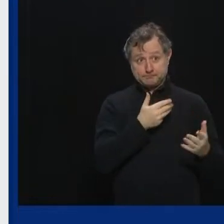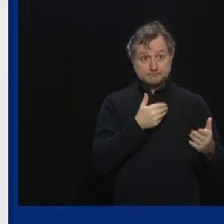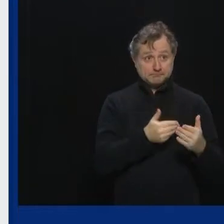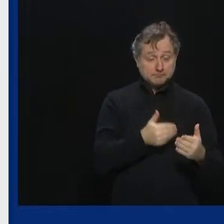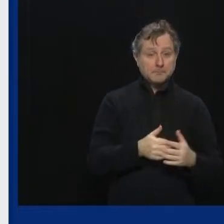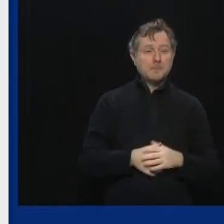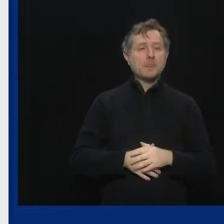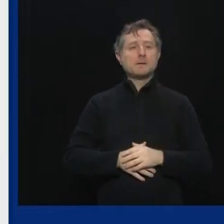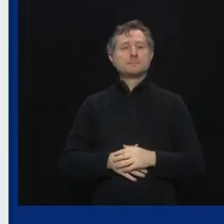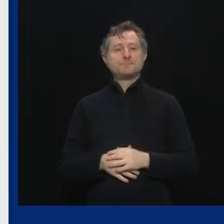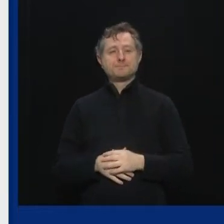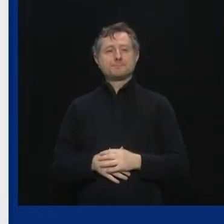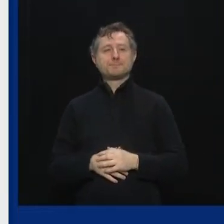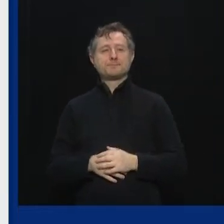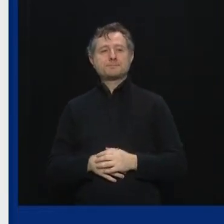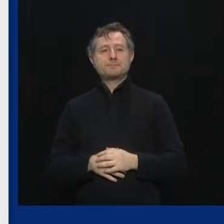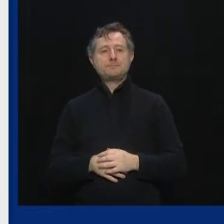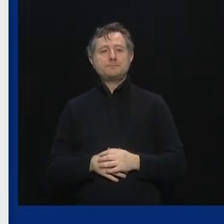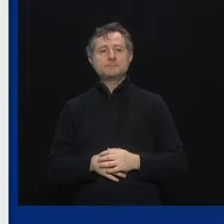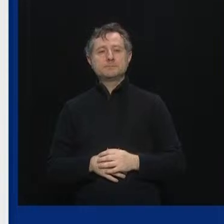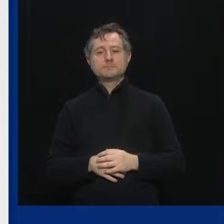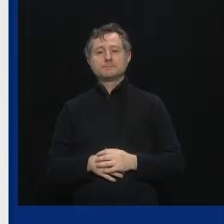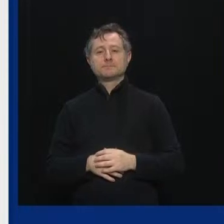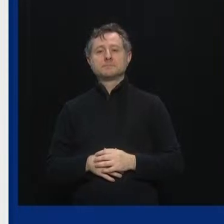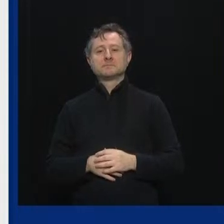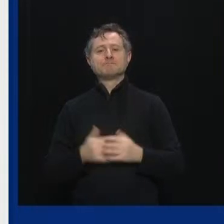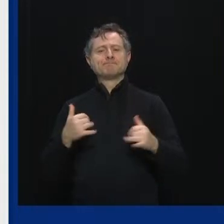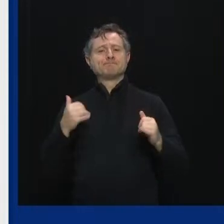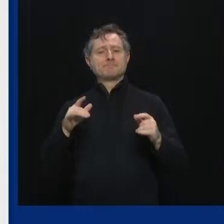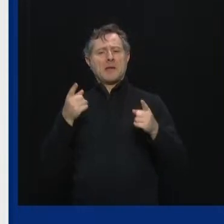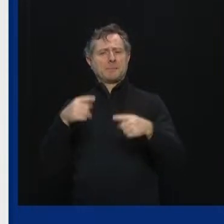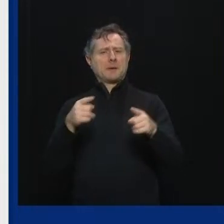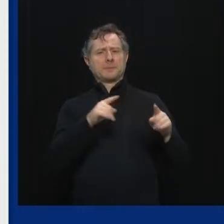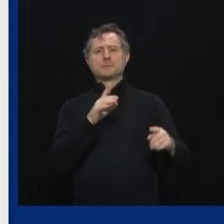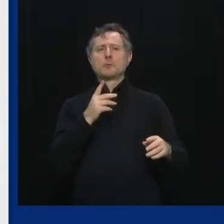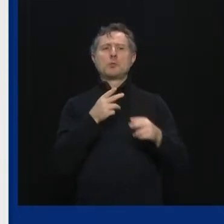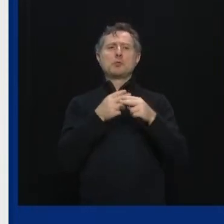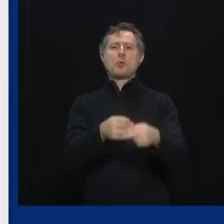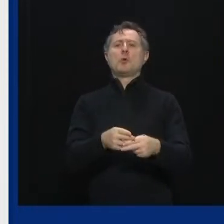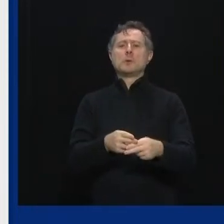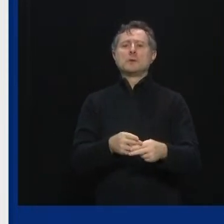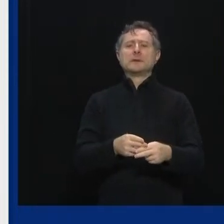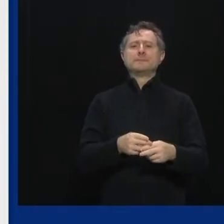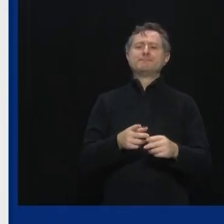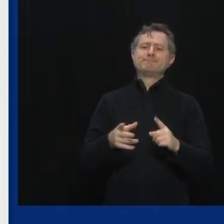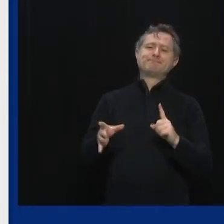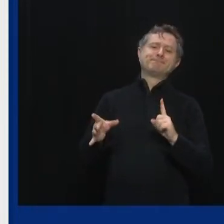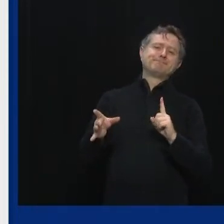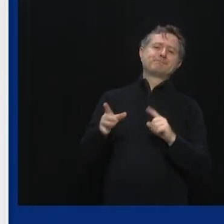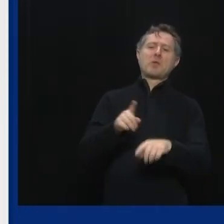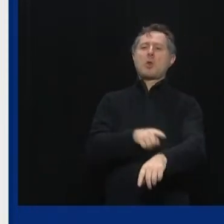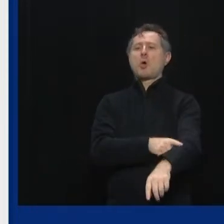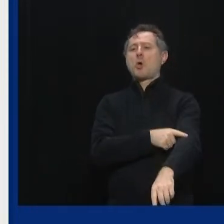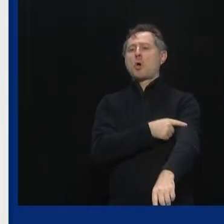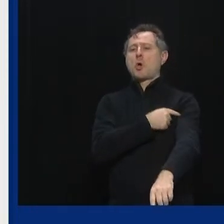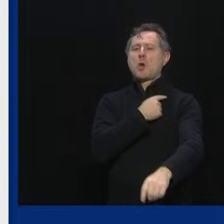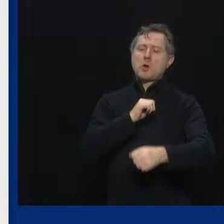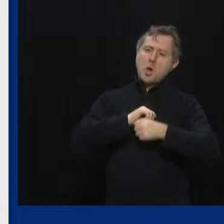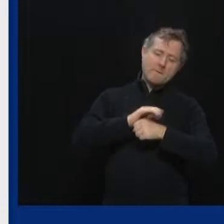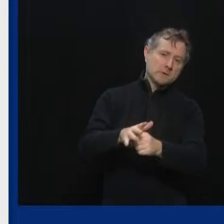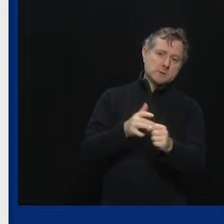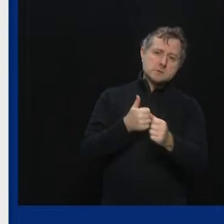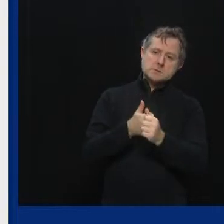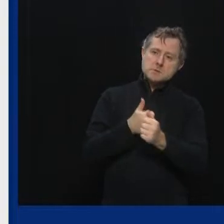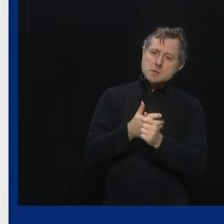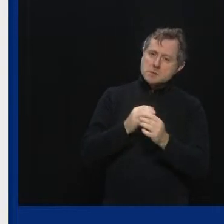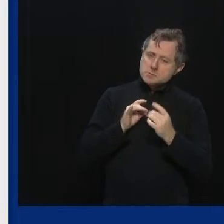There's been a lot of coverage of this phenomenon known as long haul, or the long haulers, long COVID. And you see some of the headlines